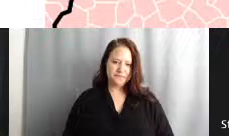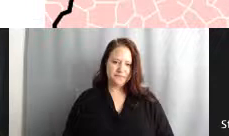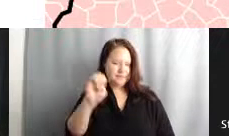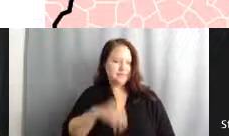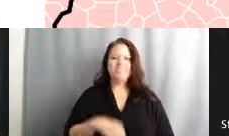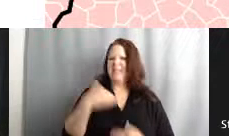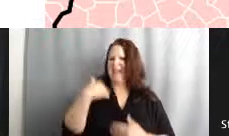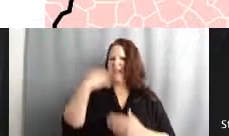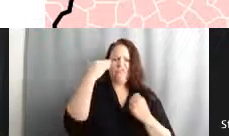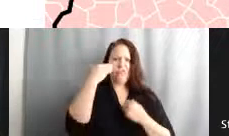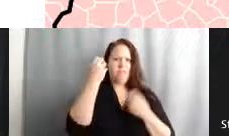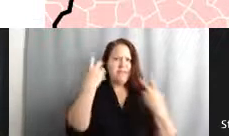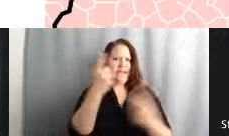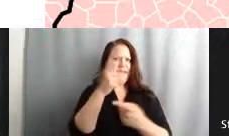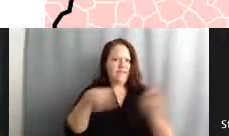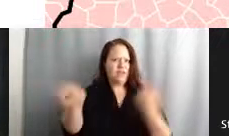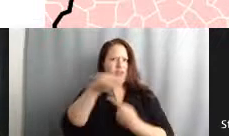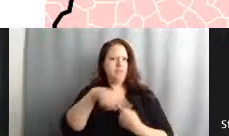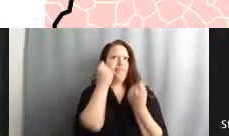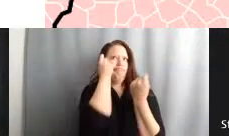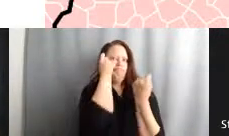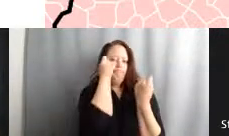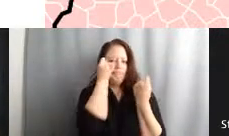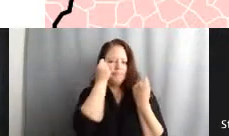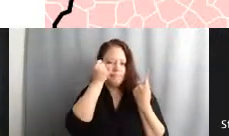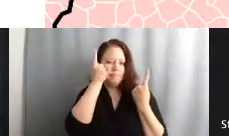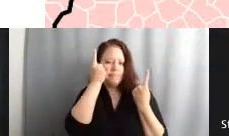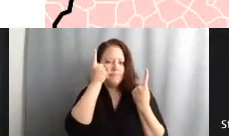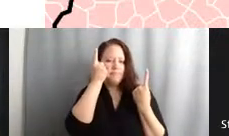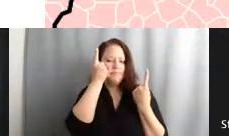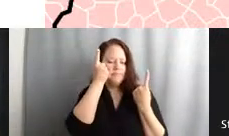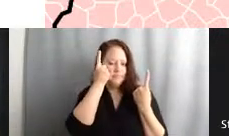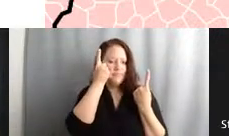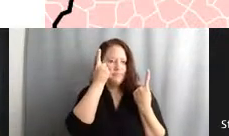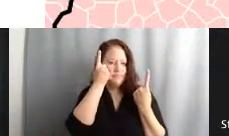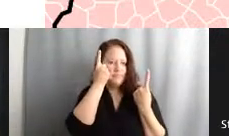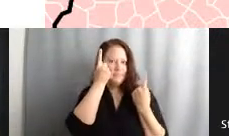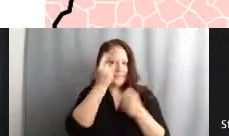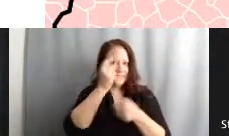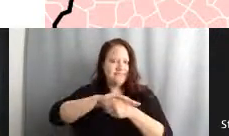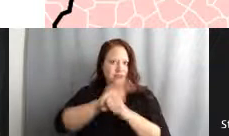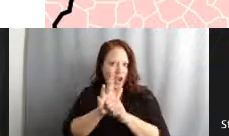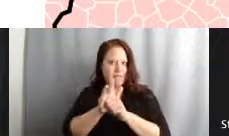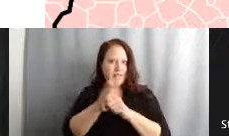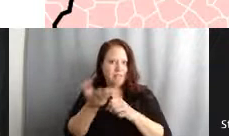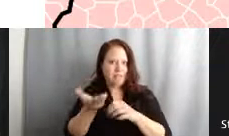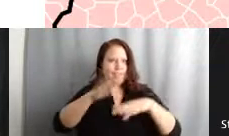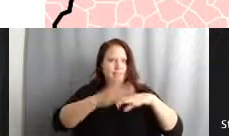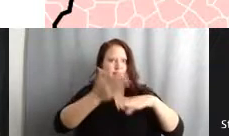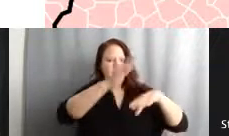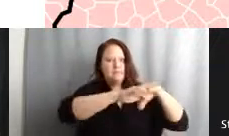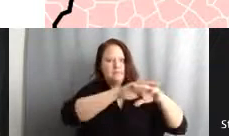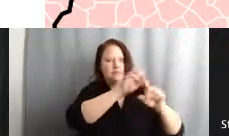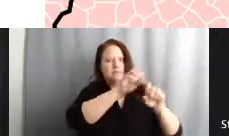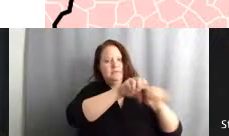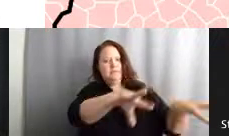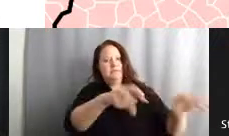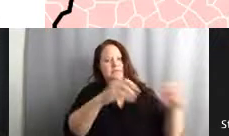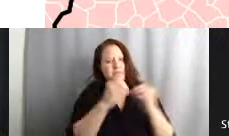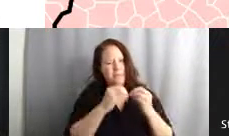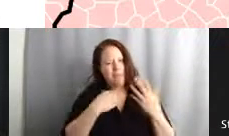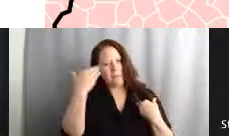you are already tracking where the virus is increasing and so forth.